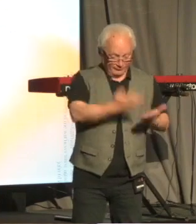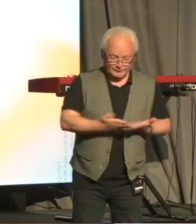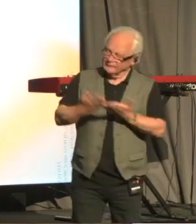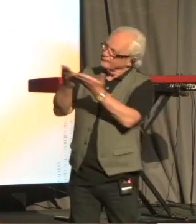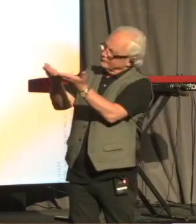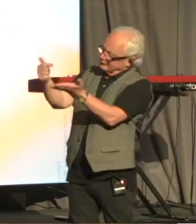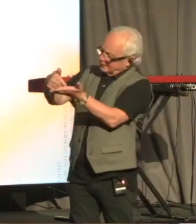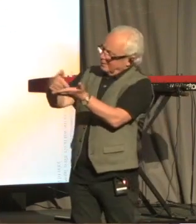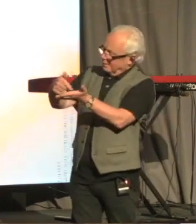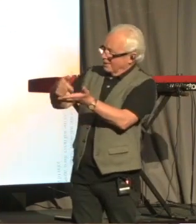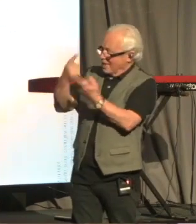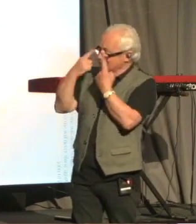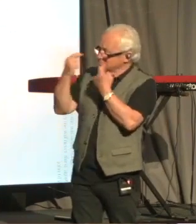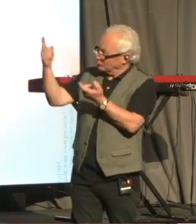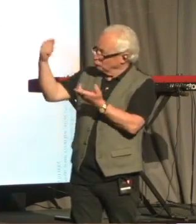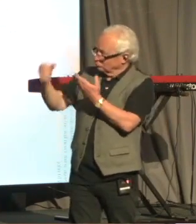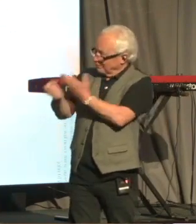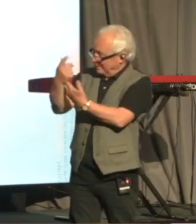God for your life.